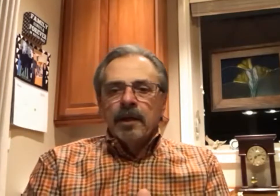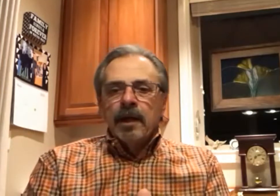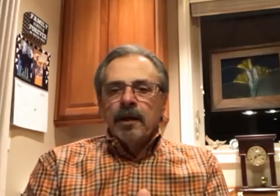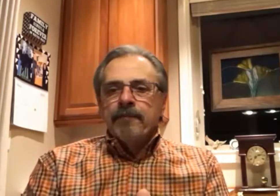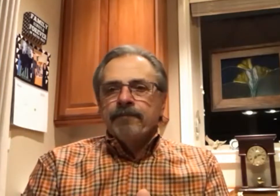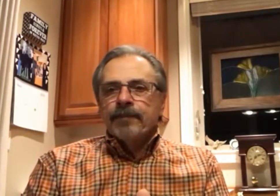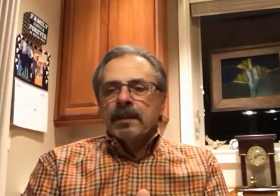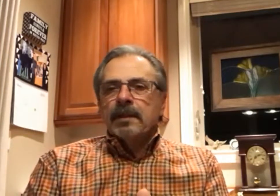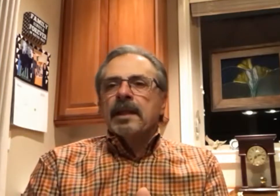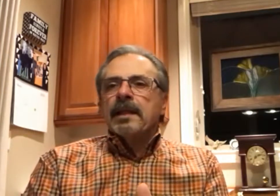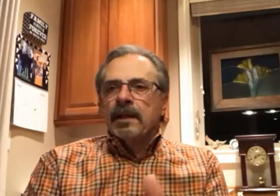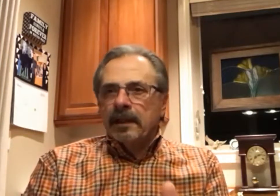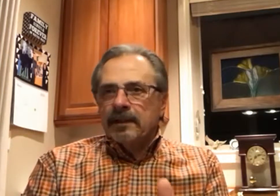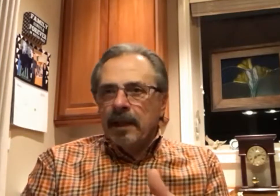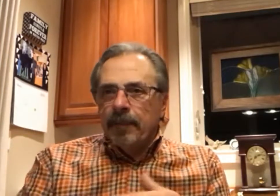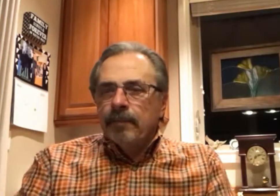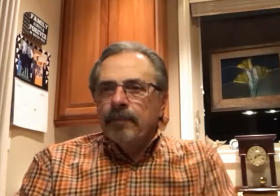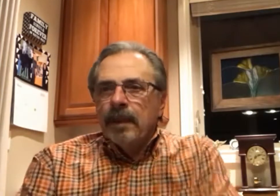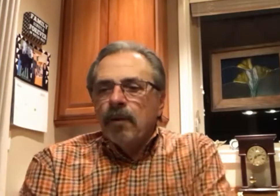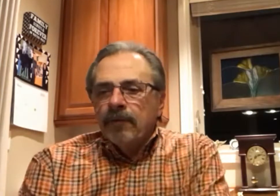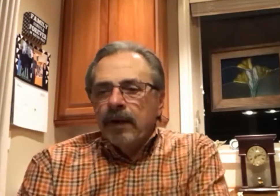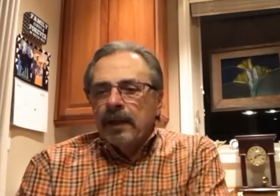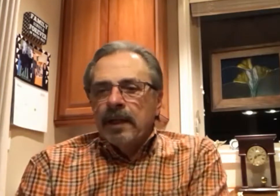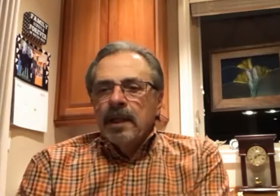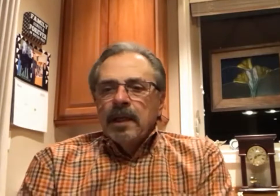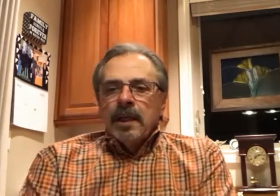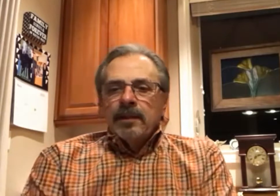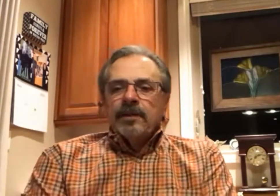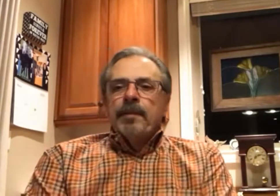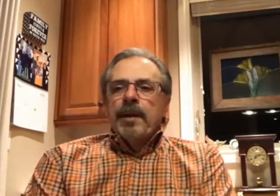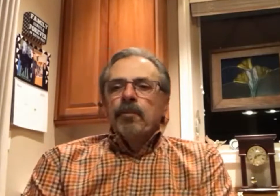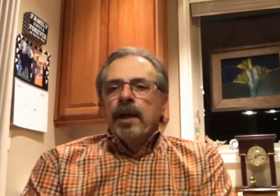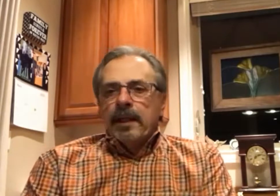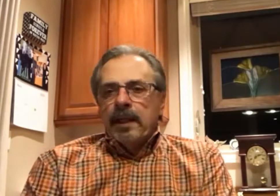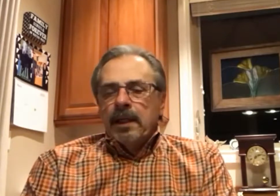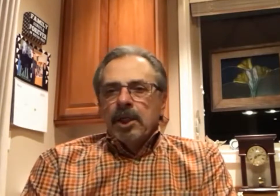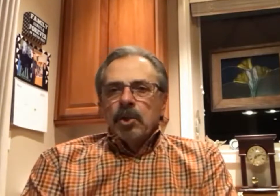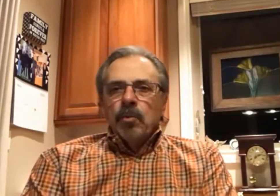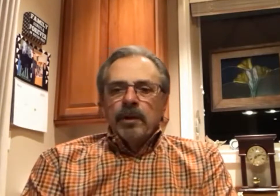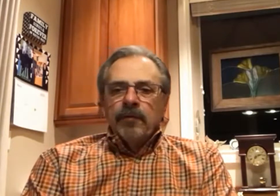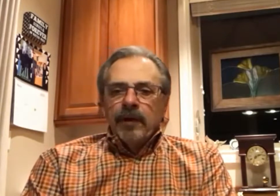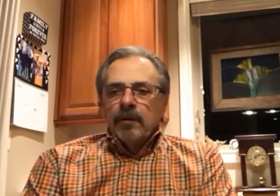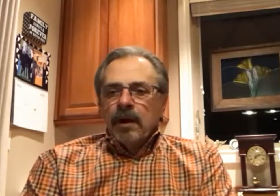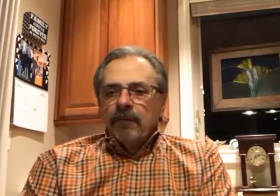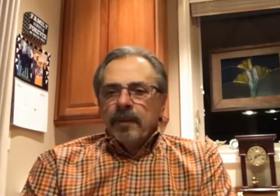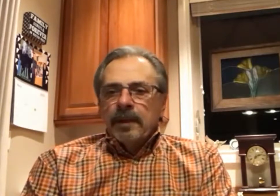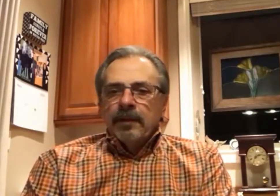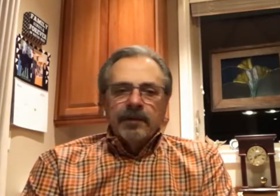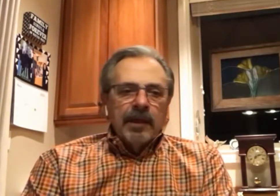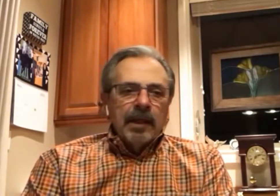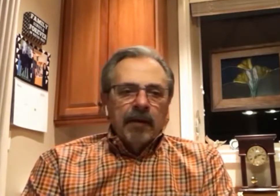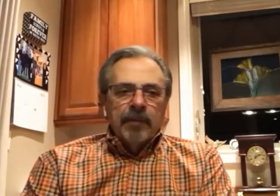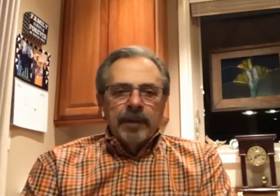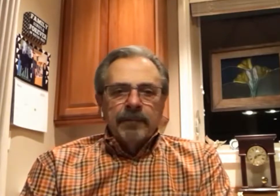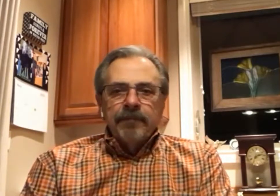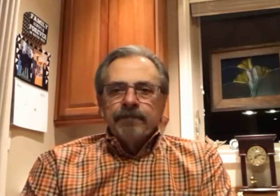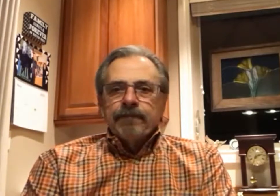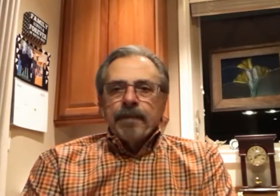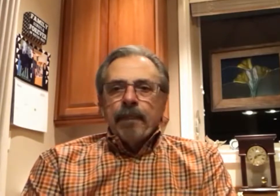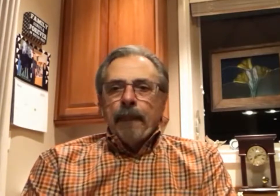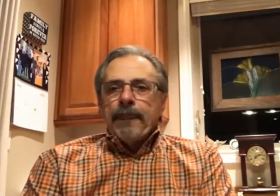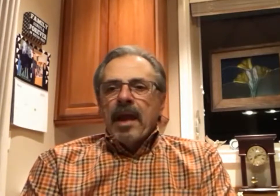others to take the next step. And quite frankly, it's to be ready when the federal government and the state